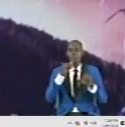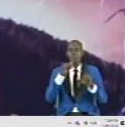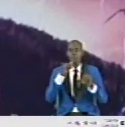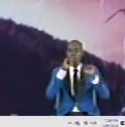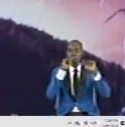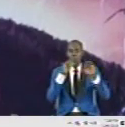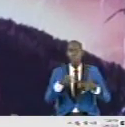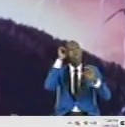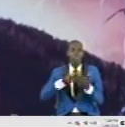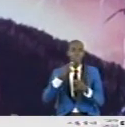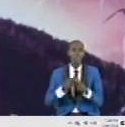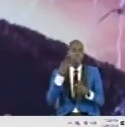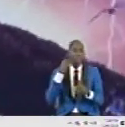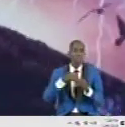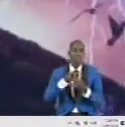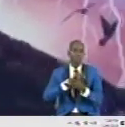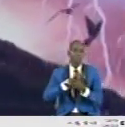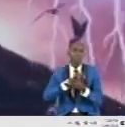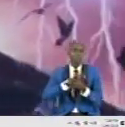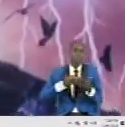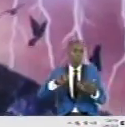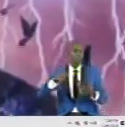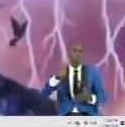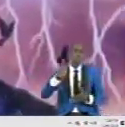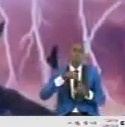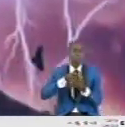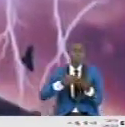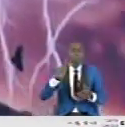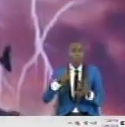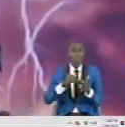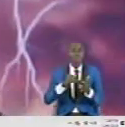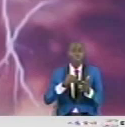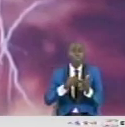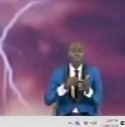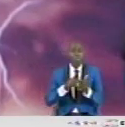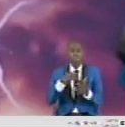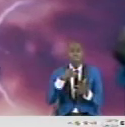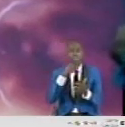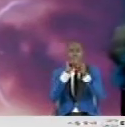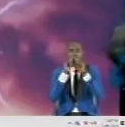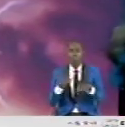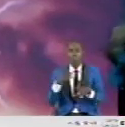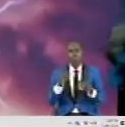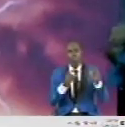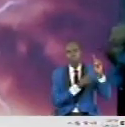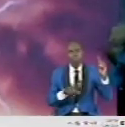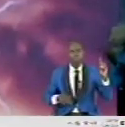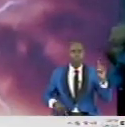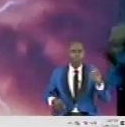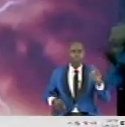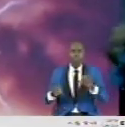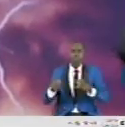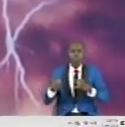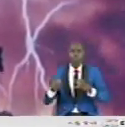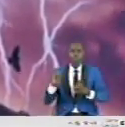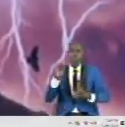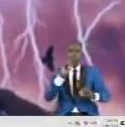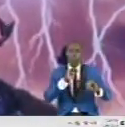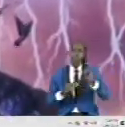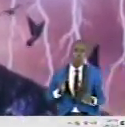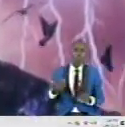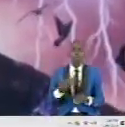at verse say true there in verse 2 it says blessed but Lord O my soul and forget